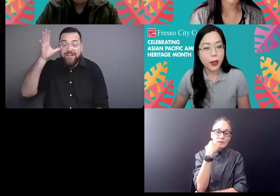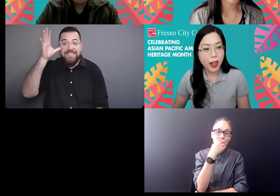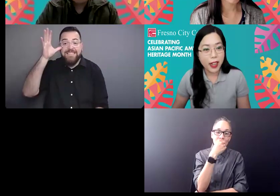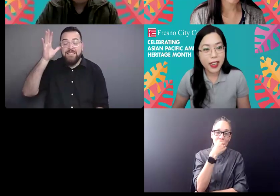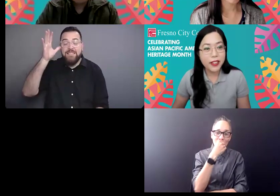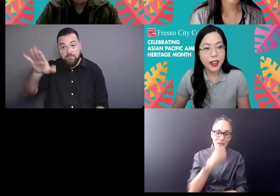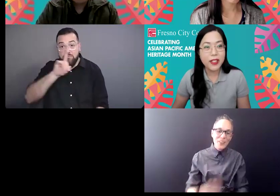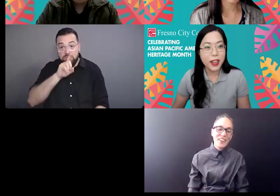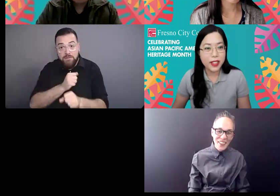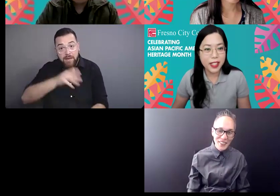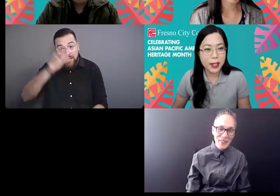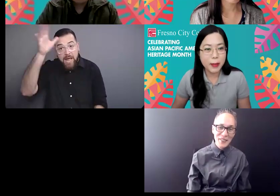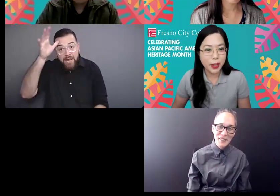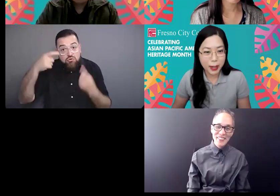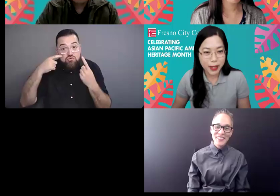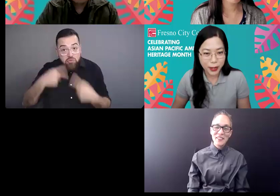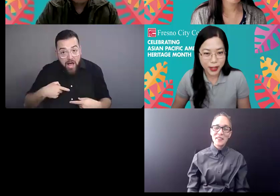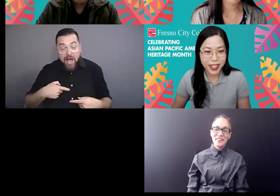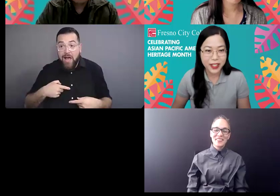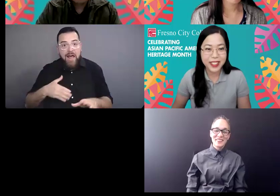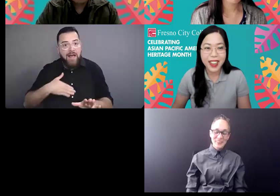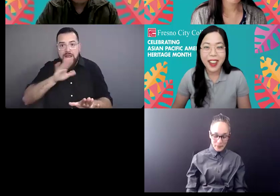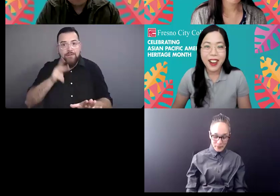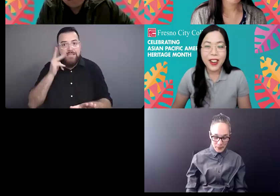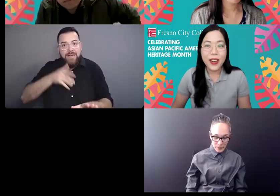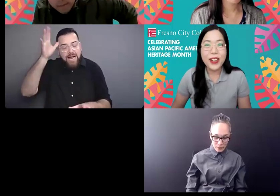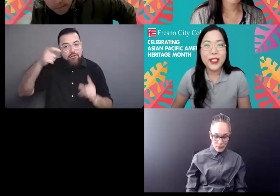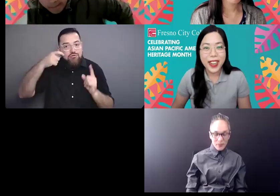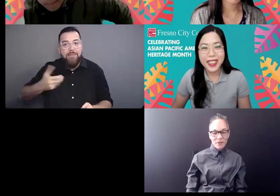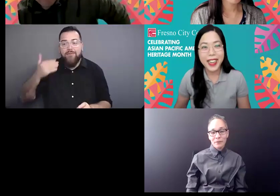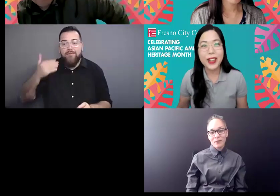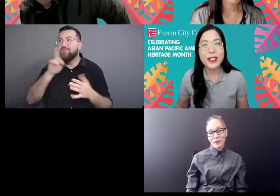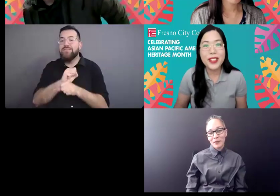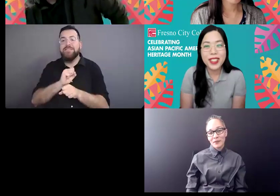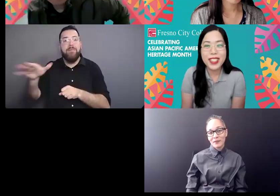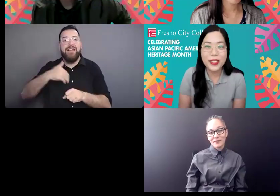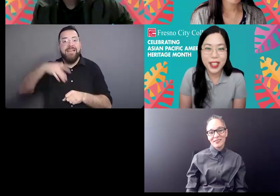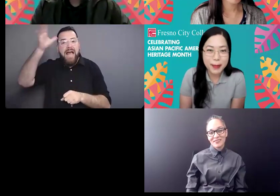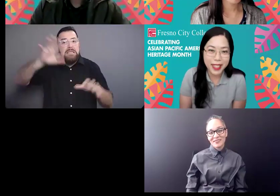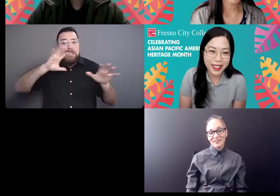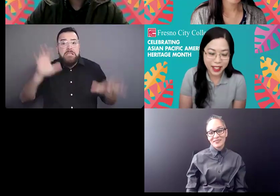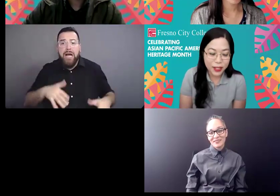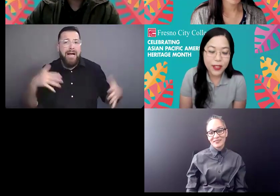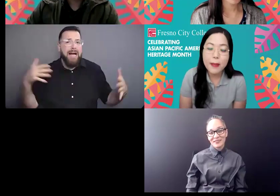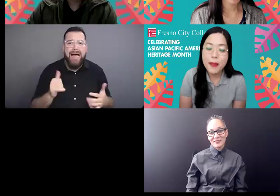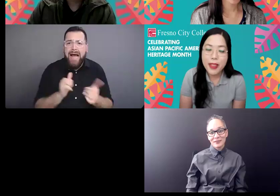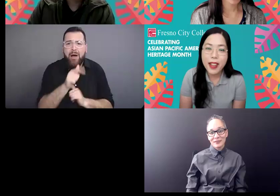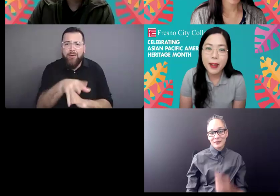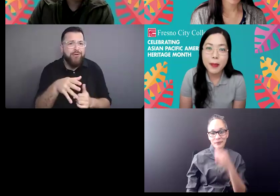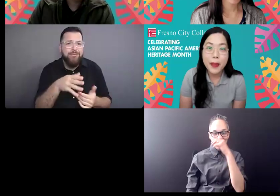father cry. I've never seen him cry before. He was horrified how I was going to feed myself.